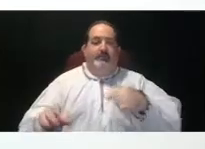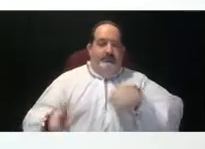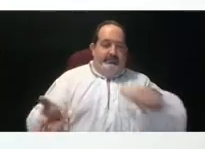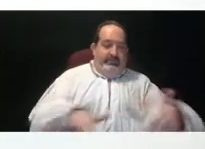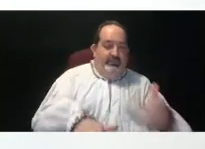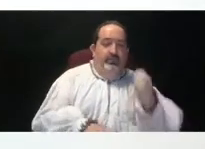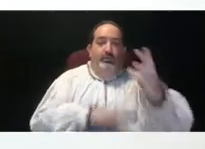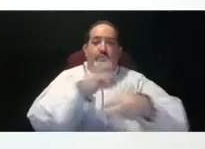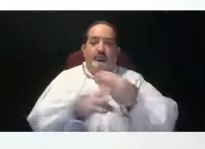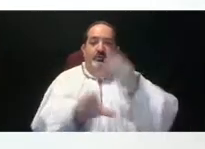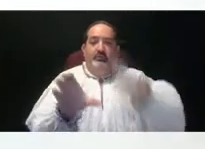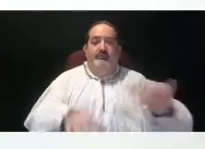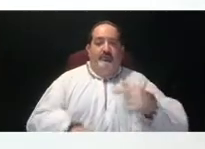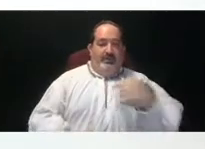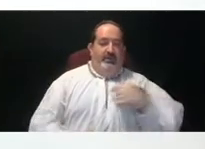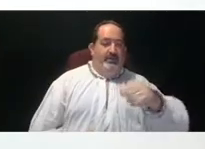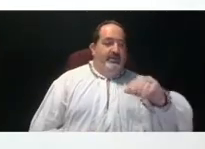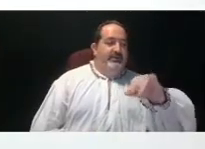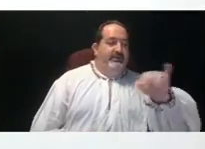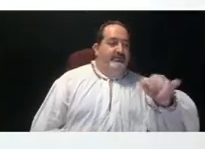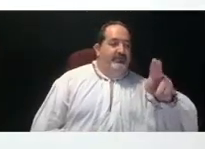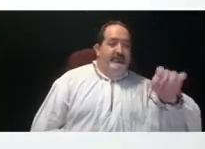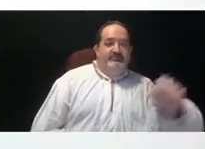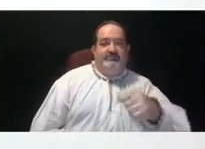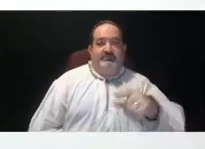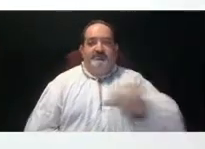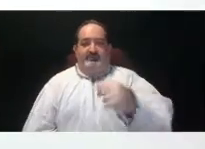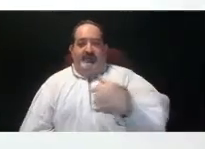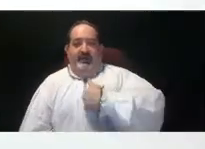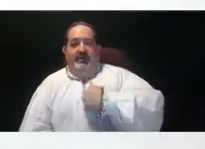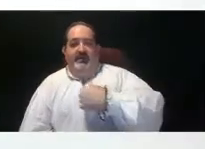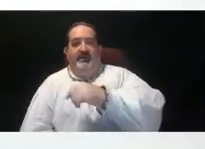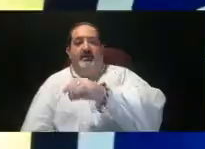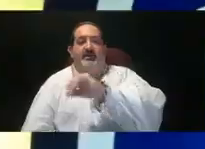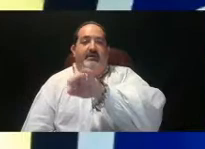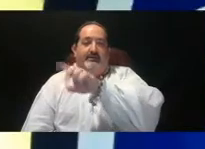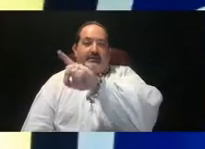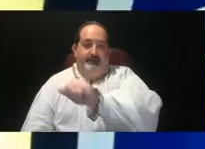end. So say I, Jens. So say I, Ida.